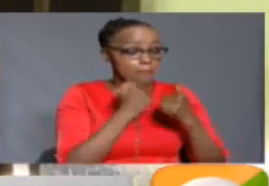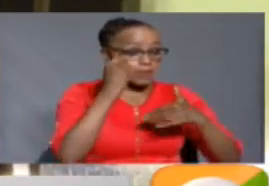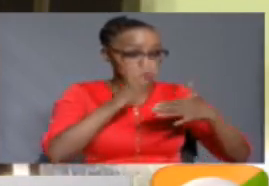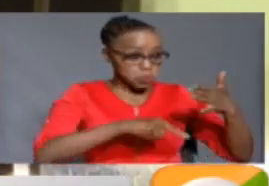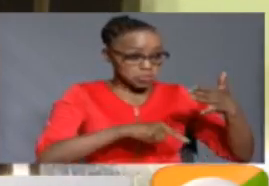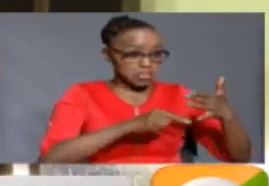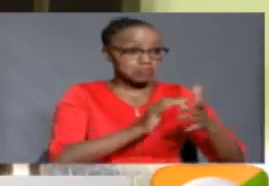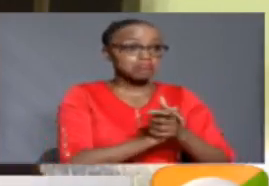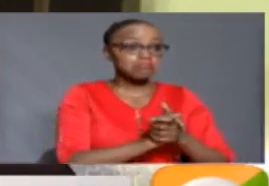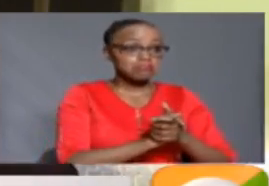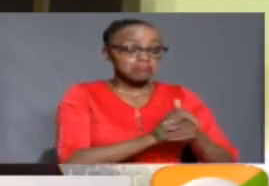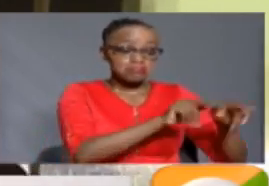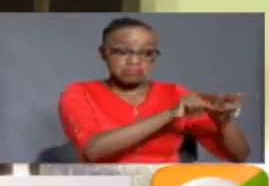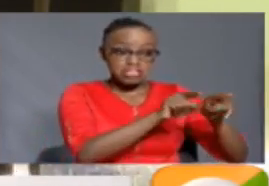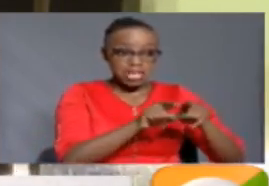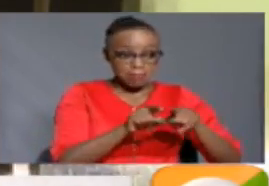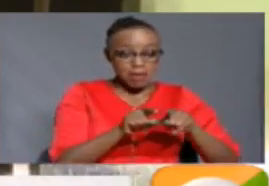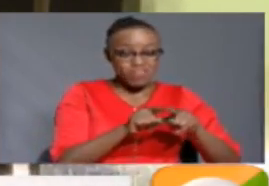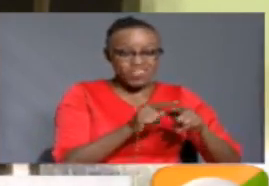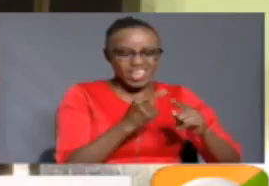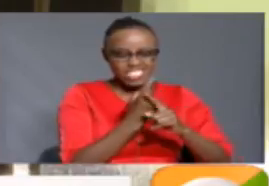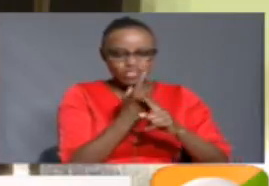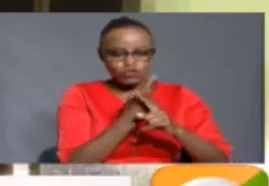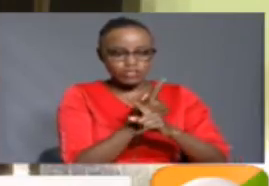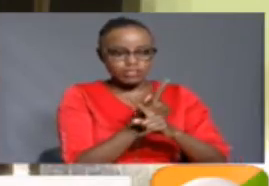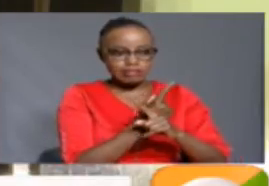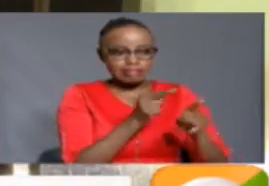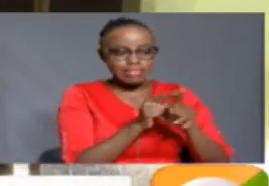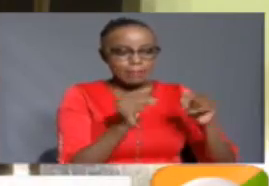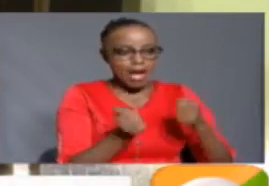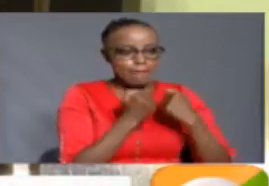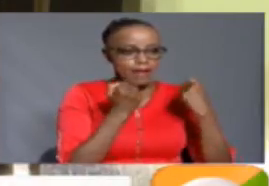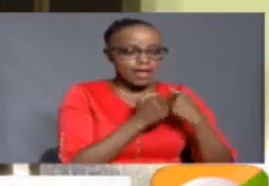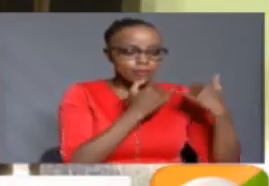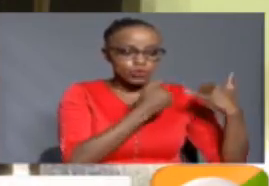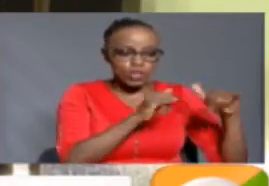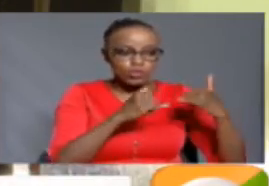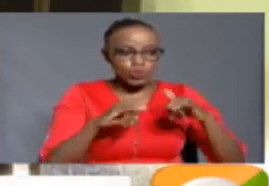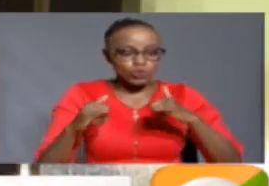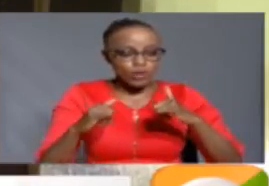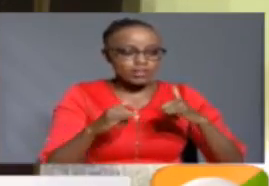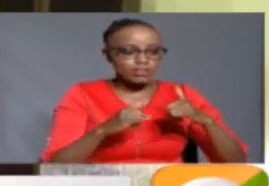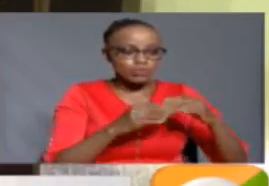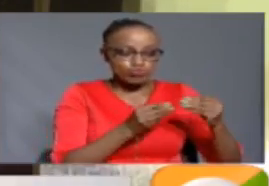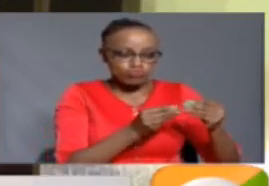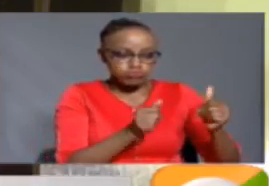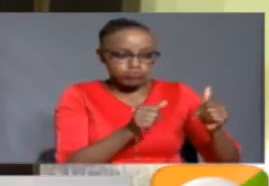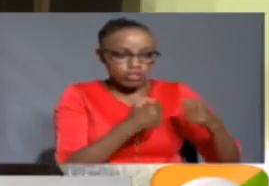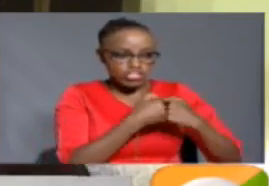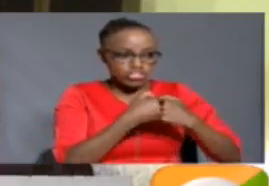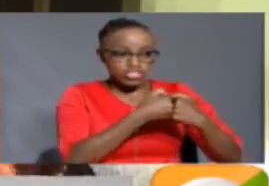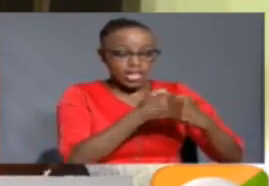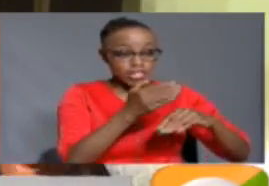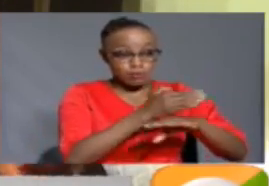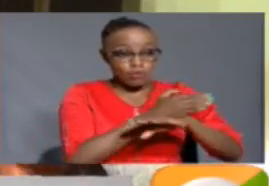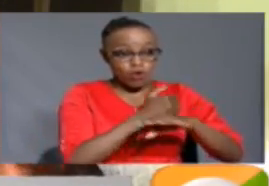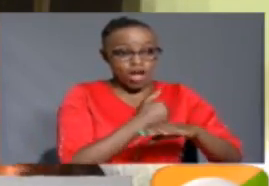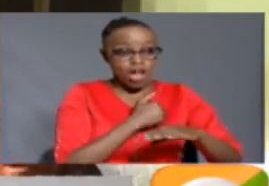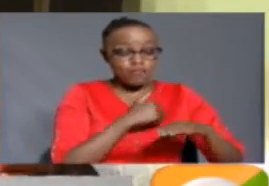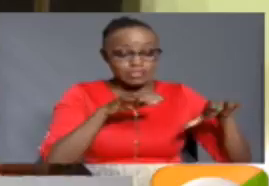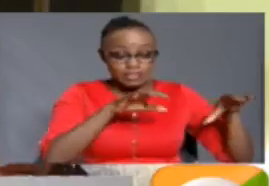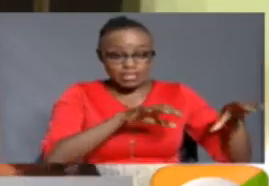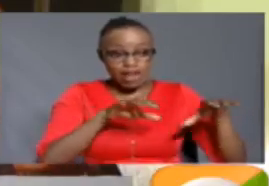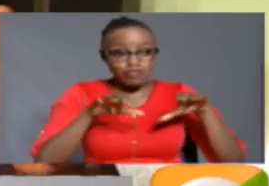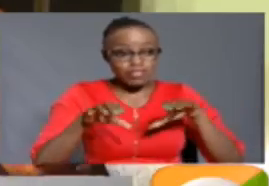that as a result of the changes that are coming on and trying to catch up with the challenges that we've had, we are